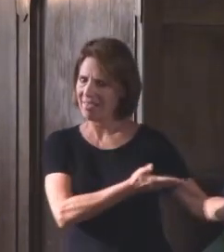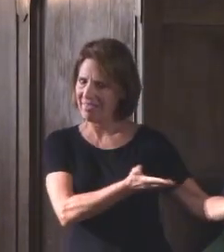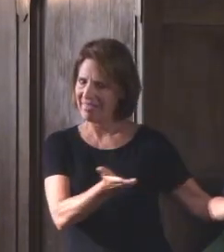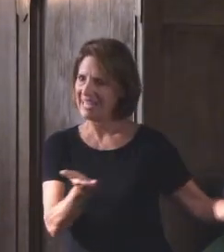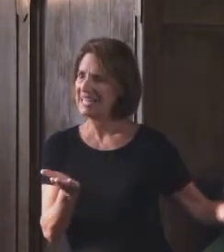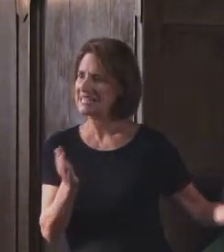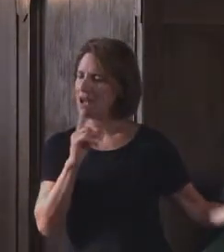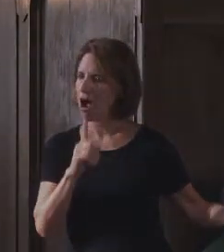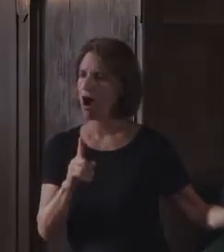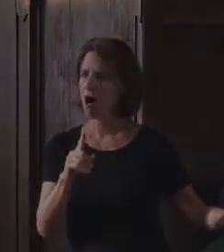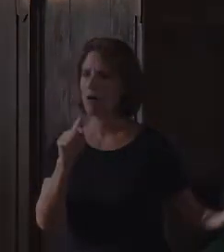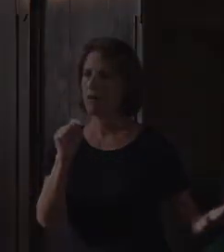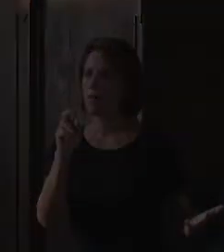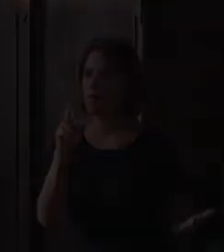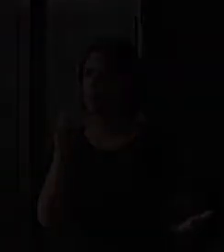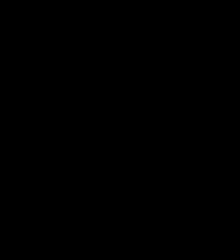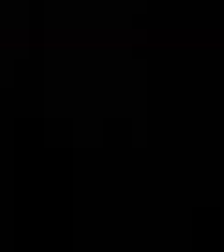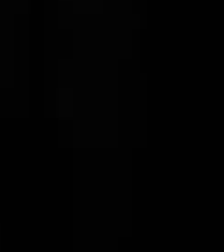here they are.